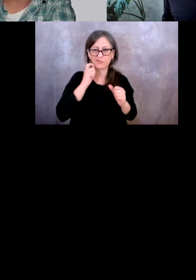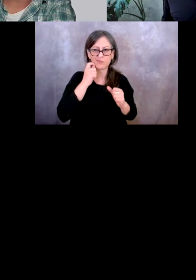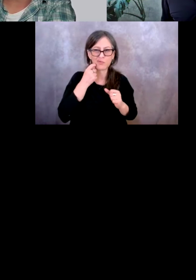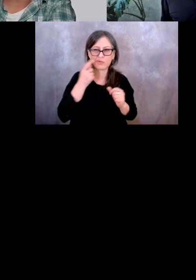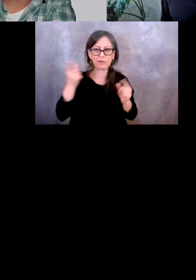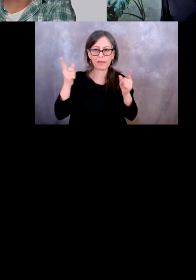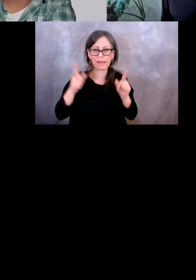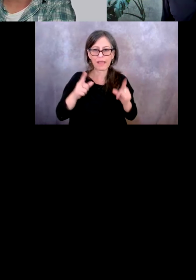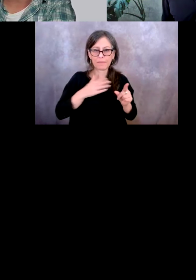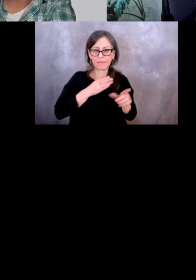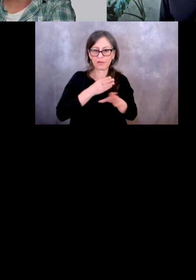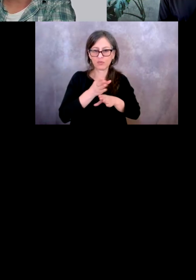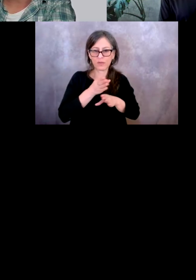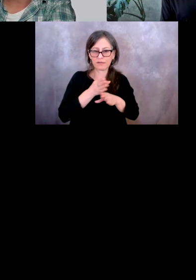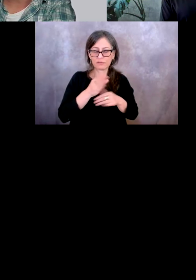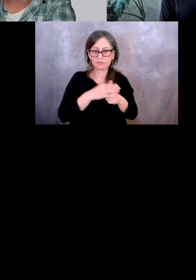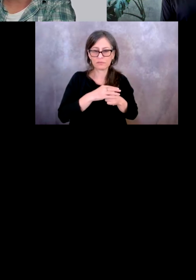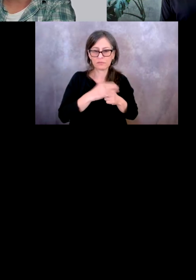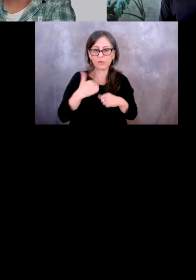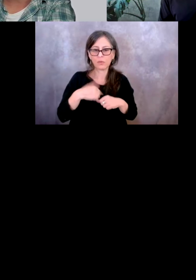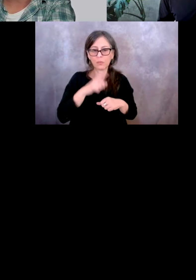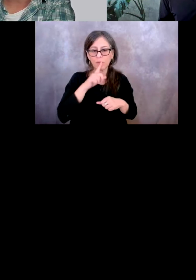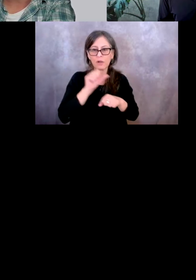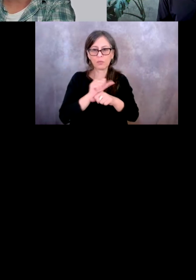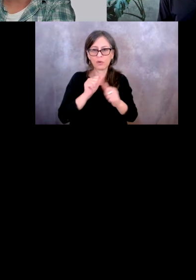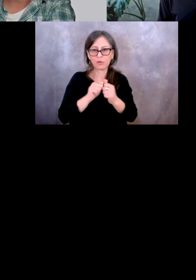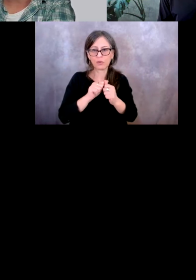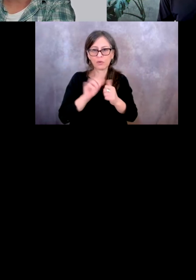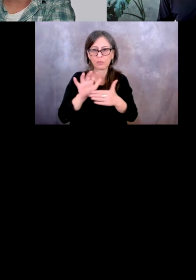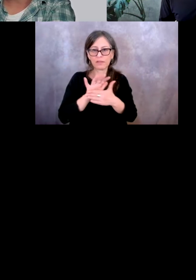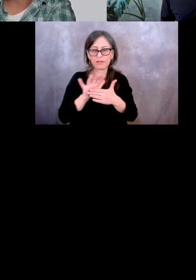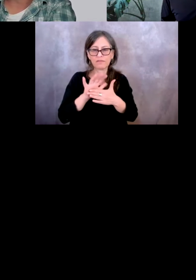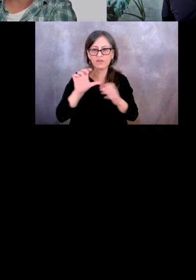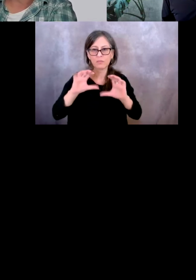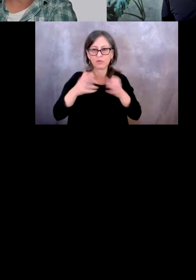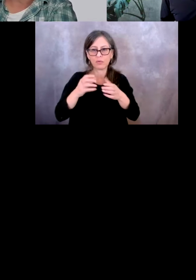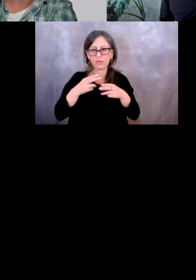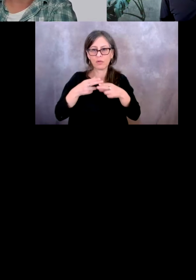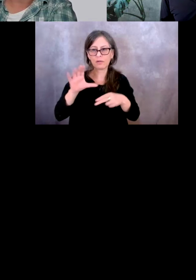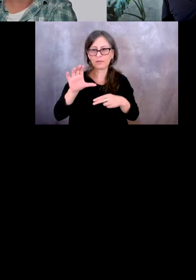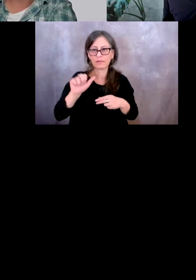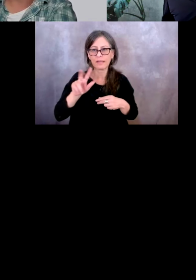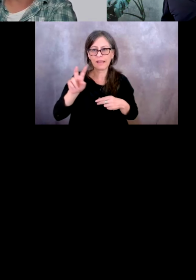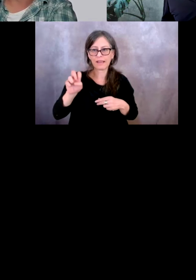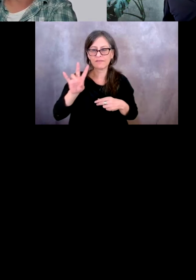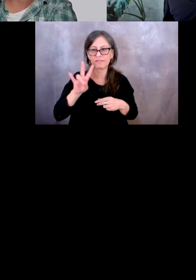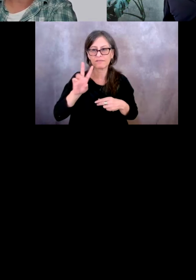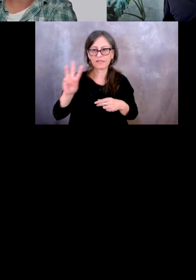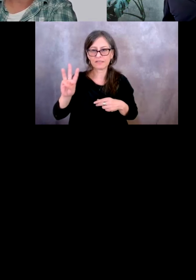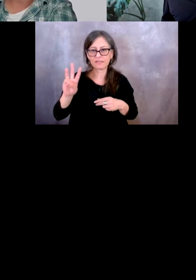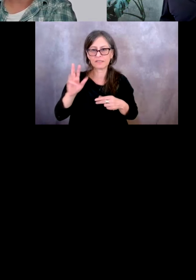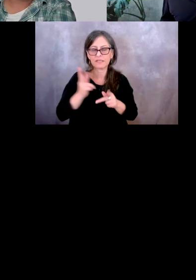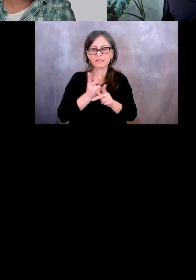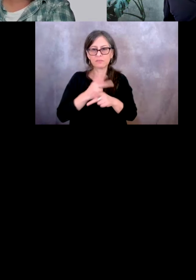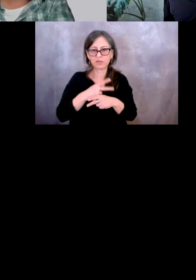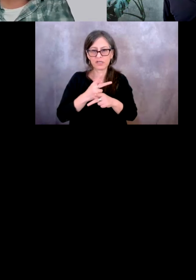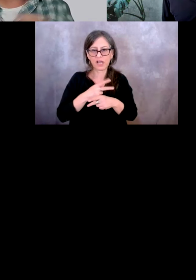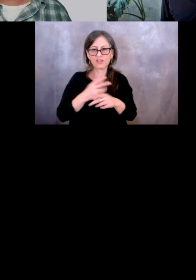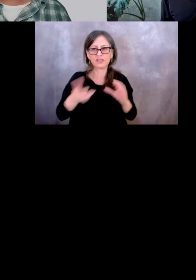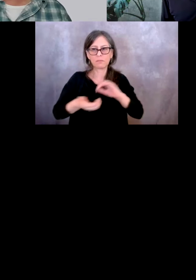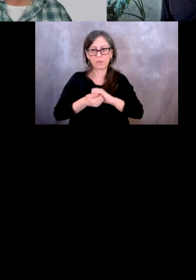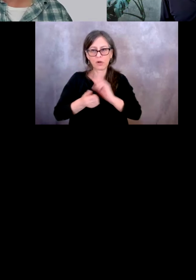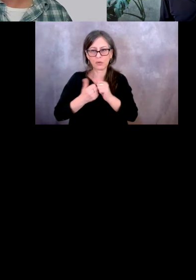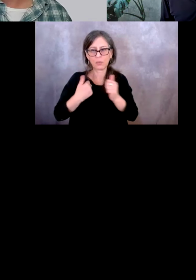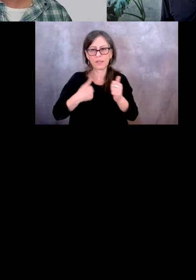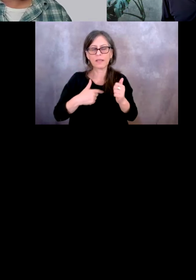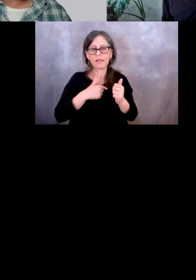ever got to do in my career. So we're working with a film crew called Cave 76 Productions, who is now partnered with Buffer Springs and something we're going to be doing